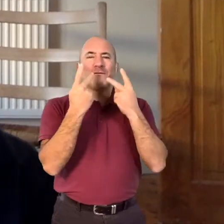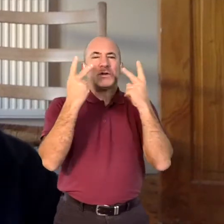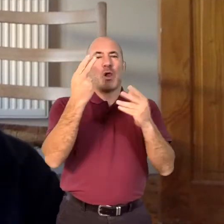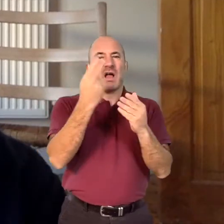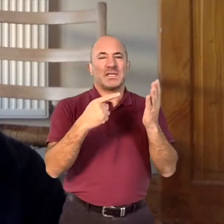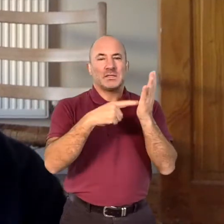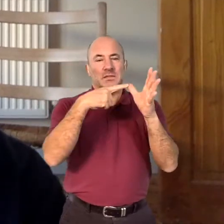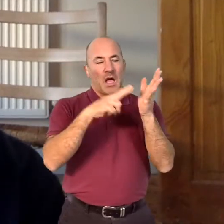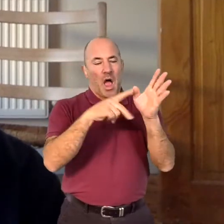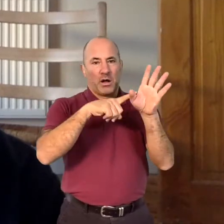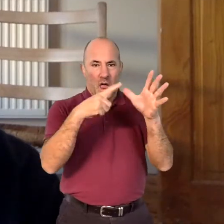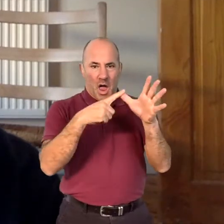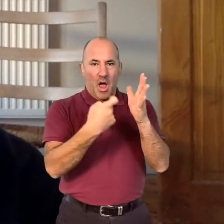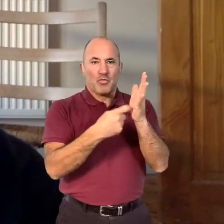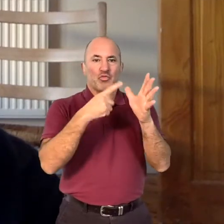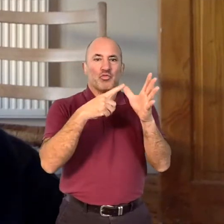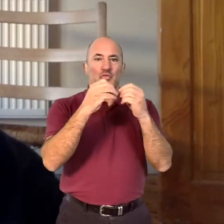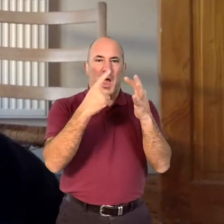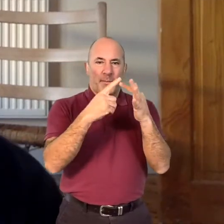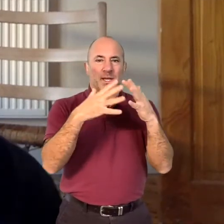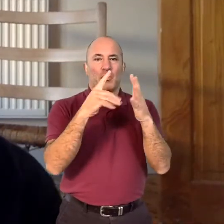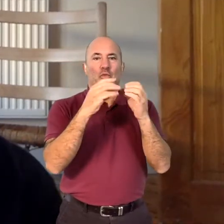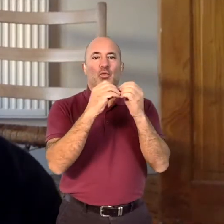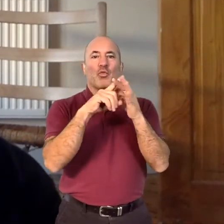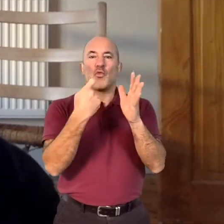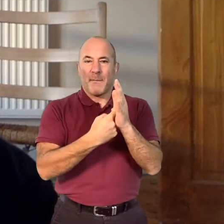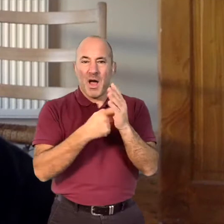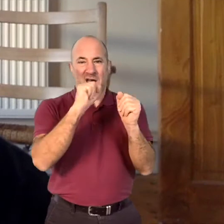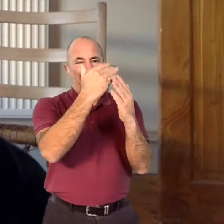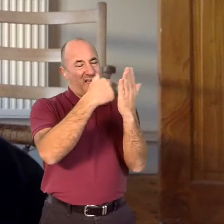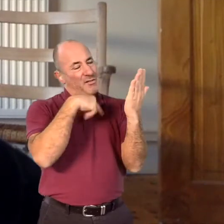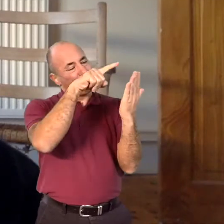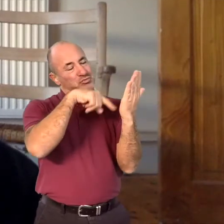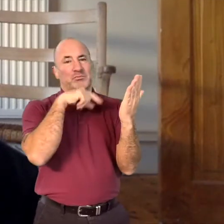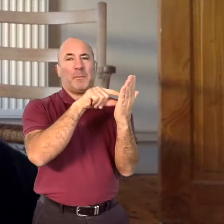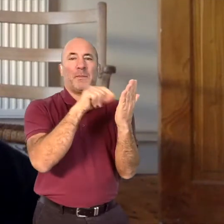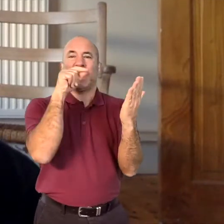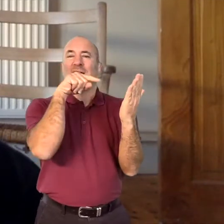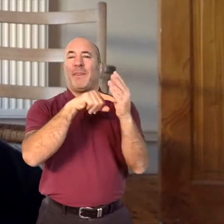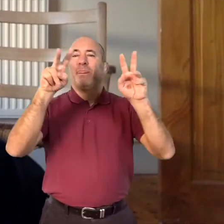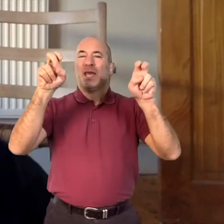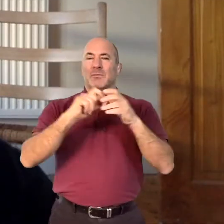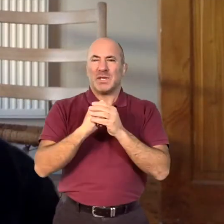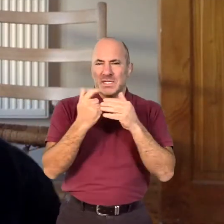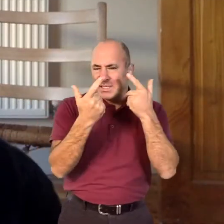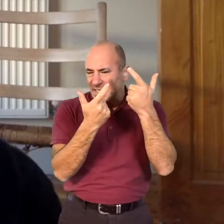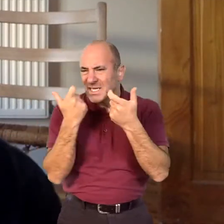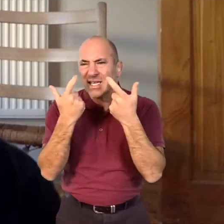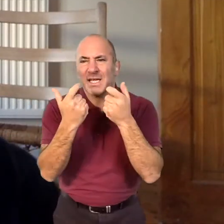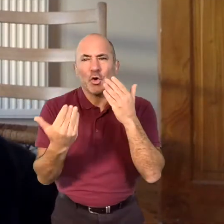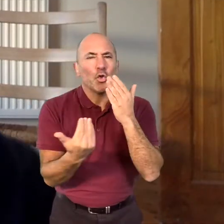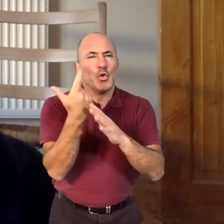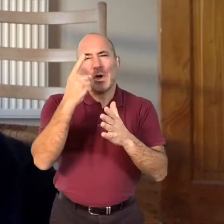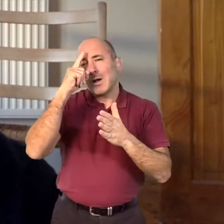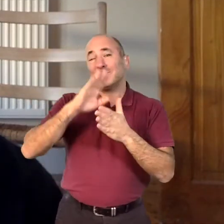artist Tanya Raab Weber. And from the manifesto, I'm going to explore the theme of seeking new